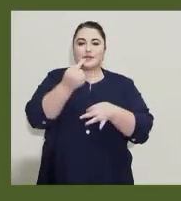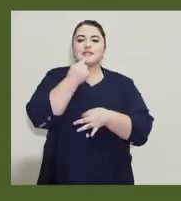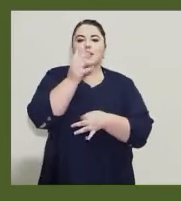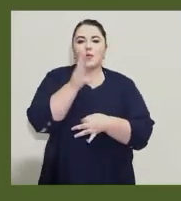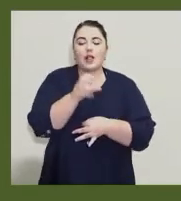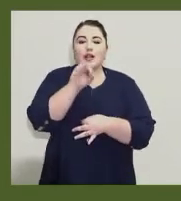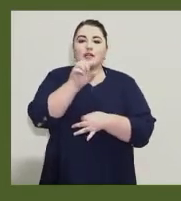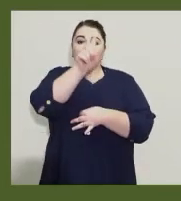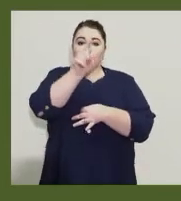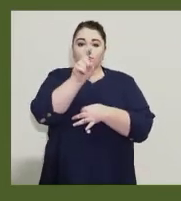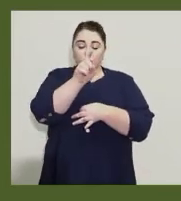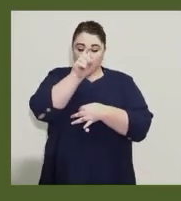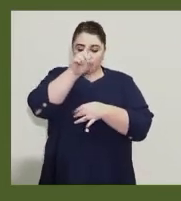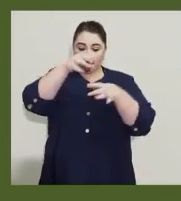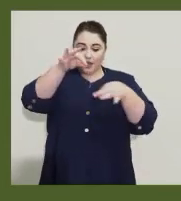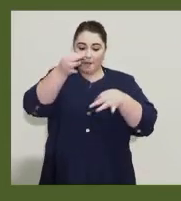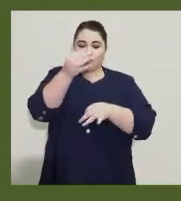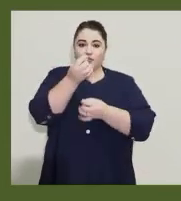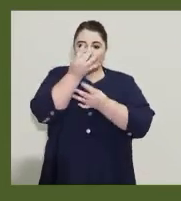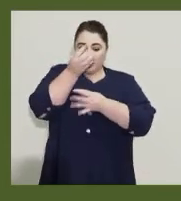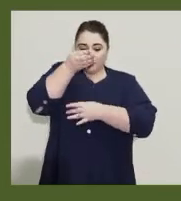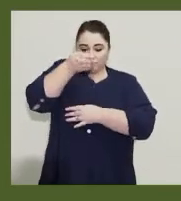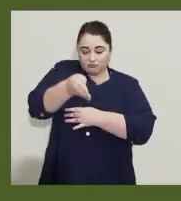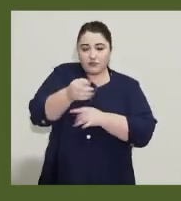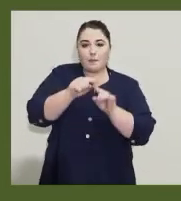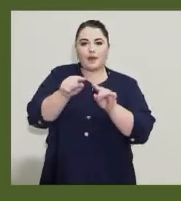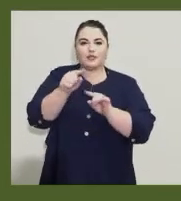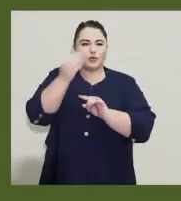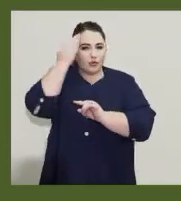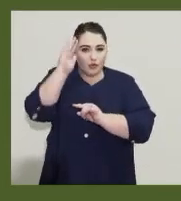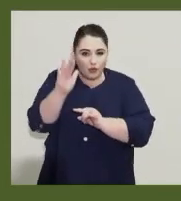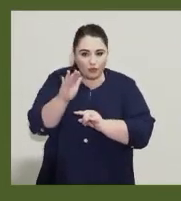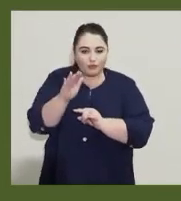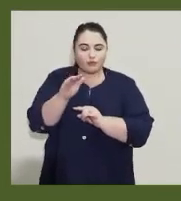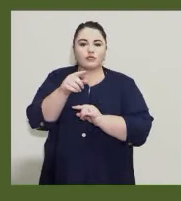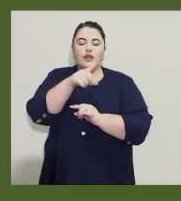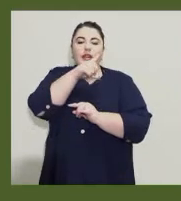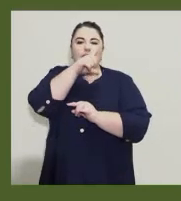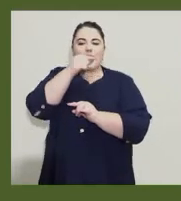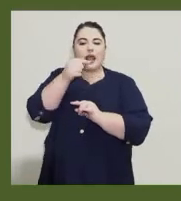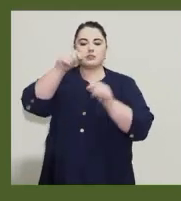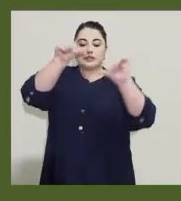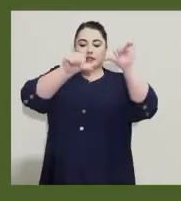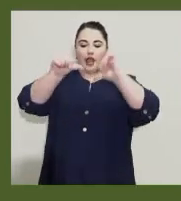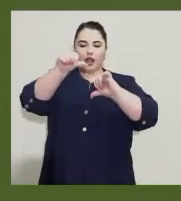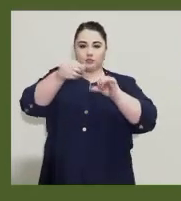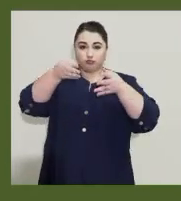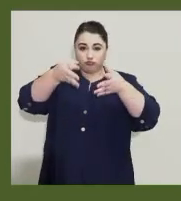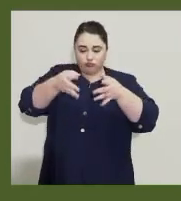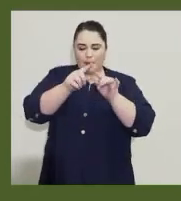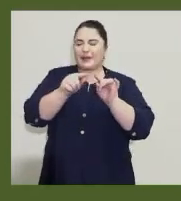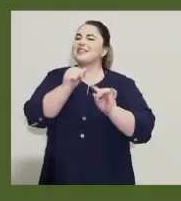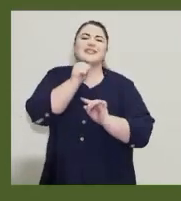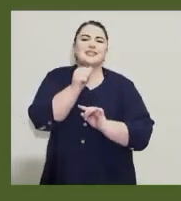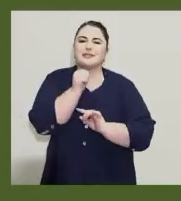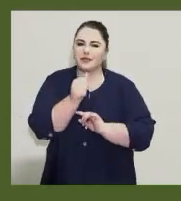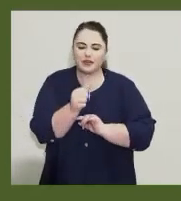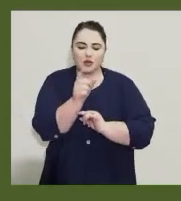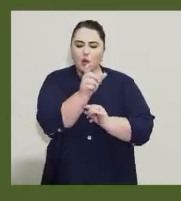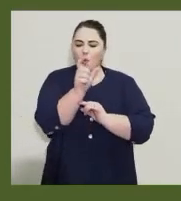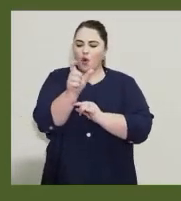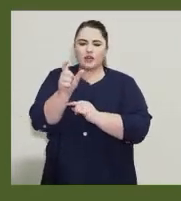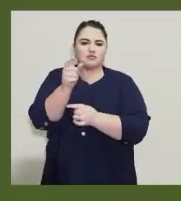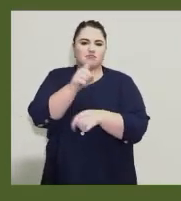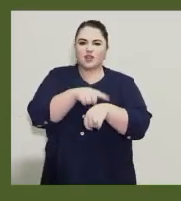to you in the question paper. And if they give you information that you're not familiar with, like here's a species name, Picin sativum, it